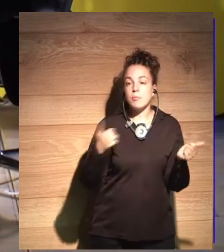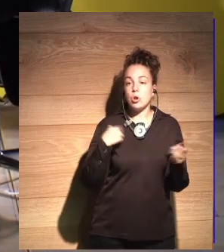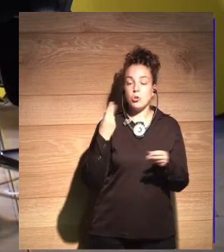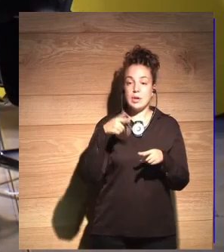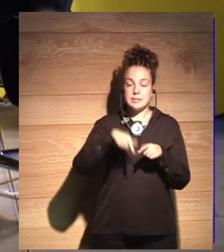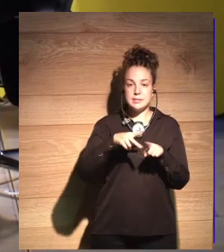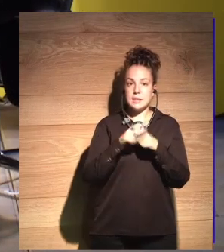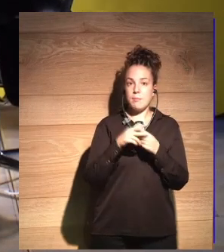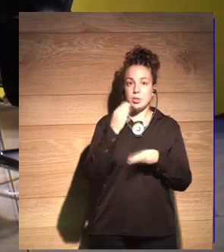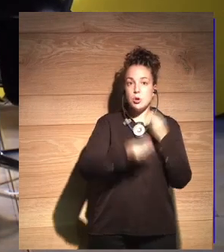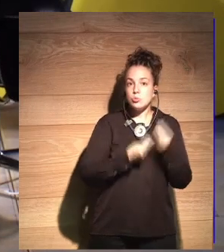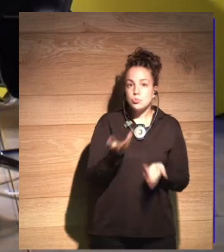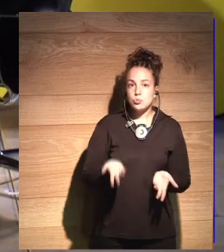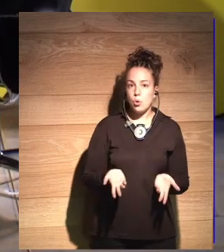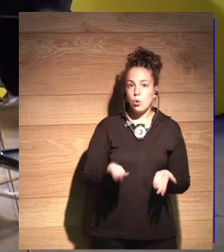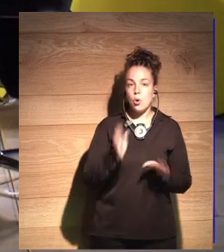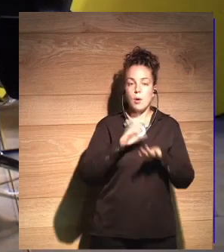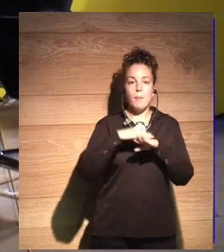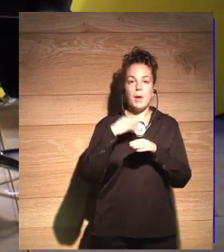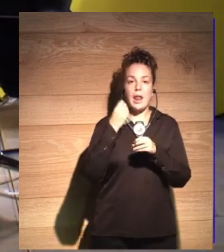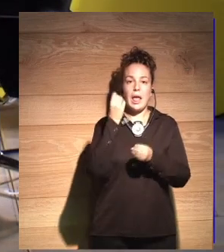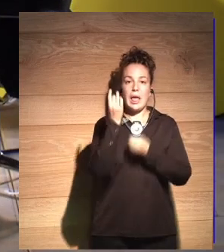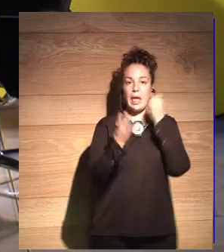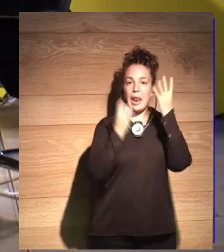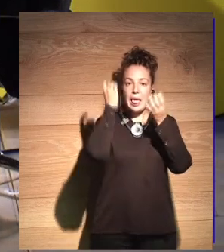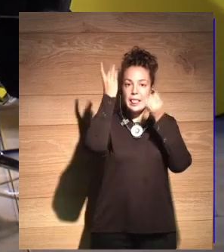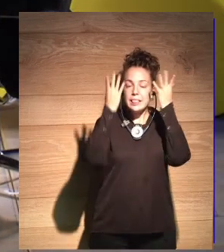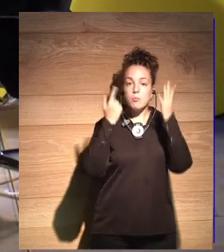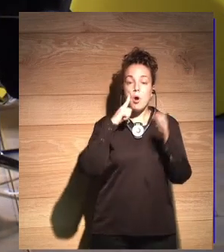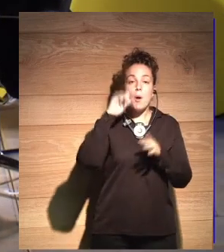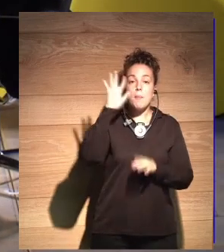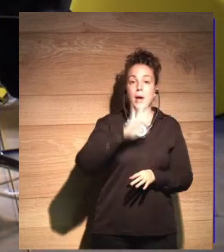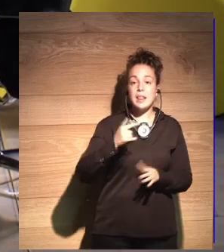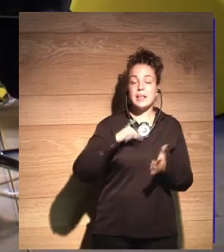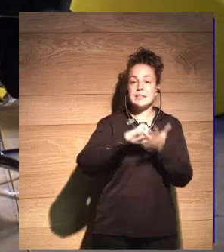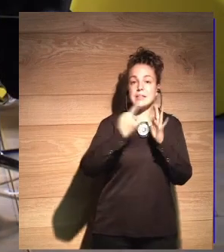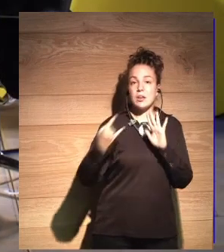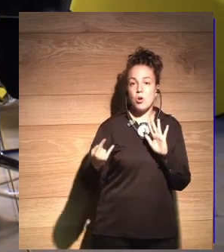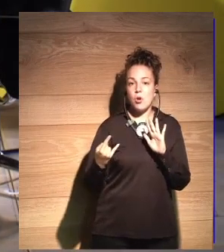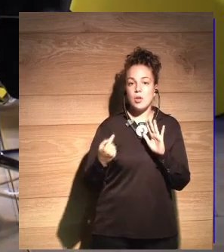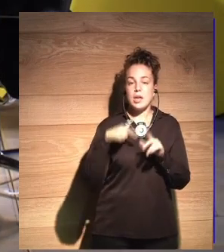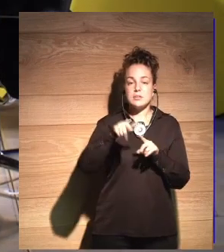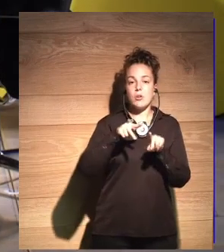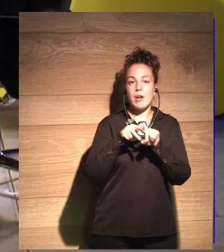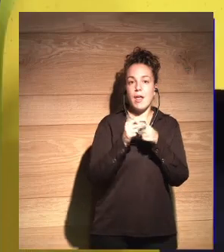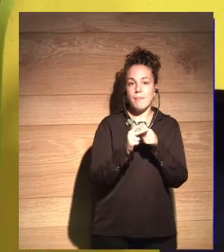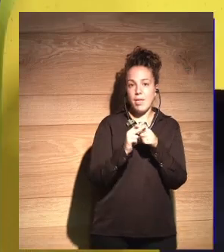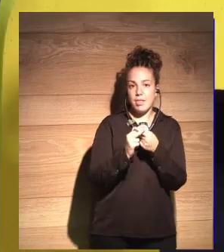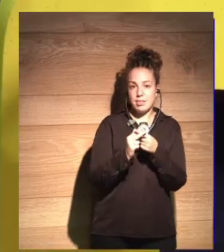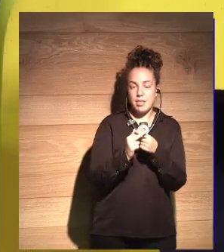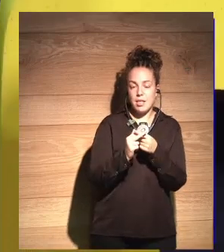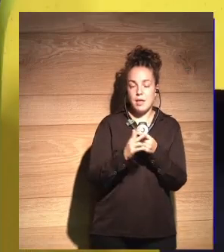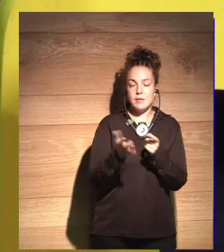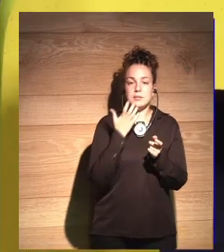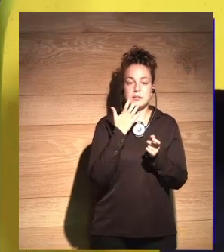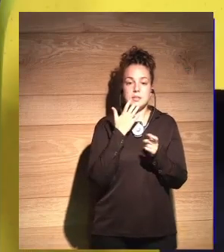tool. And I think we keep getting divorced from that idea. Technology is a tool. When we let it take over, we become depressed, anxious,